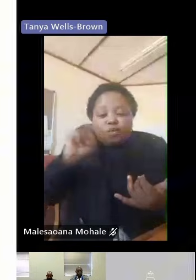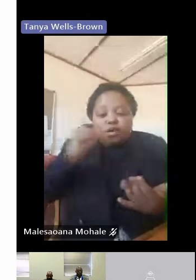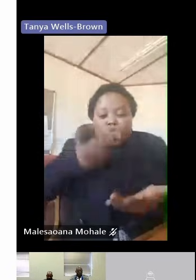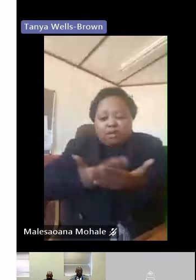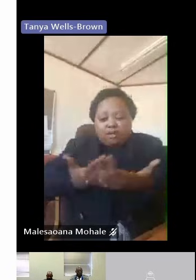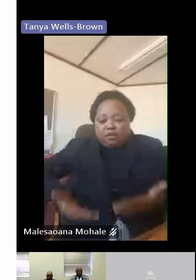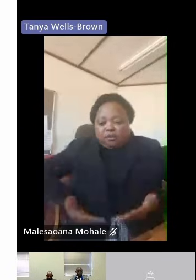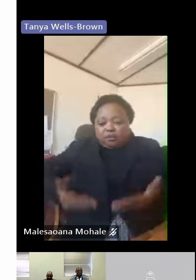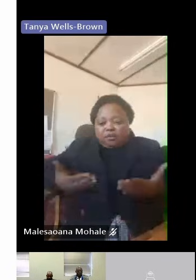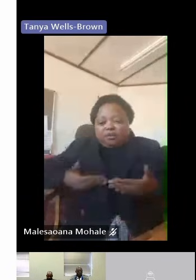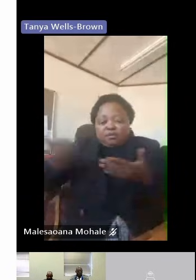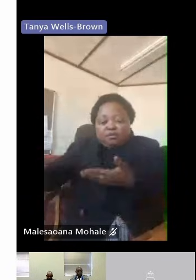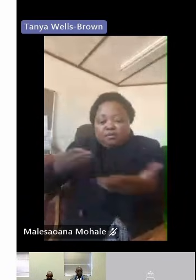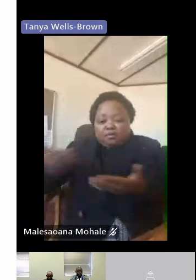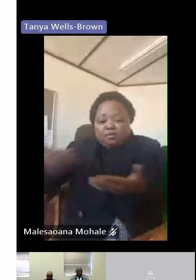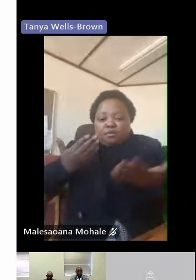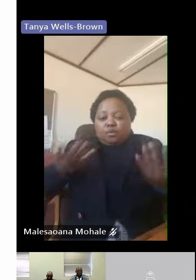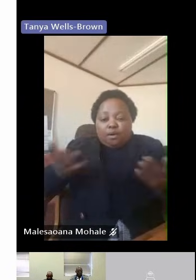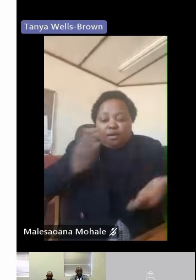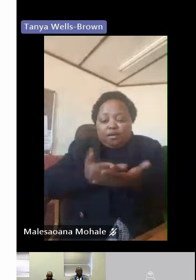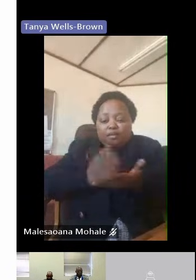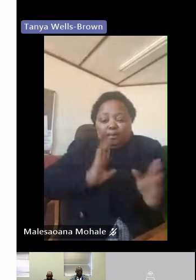and the police and